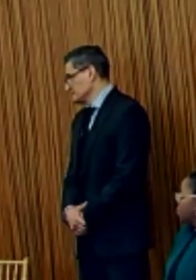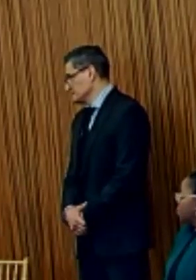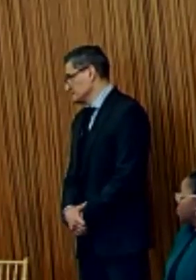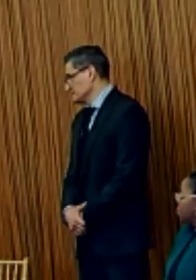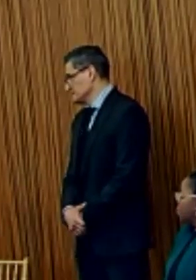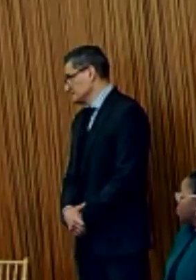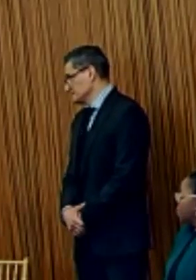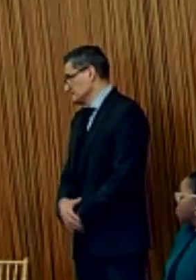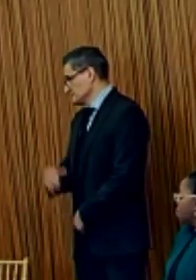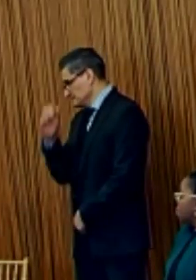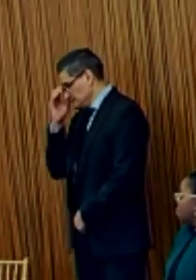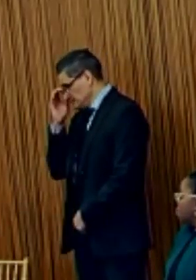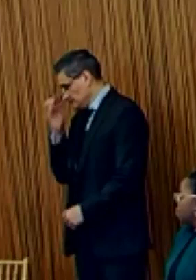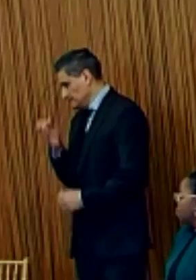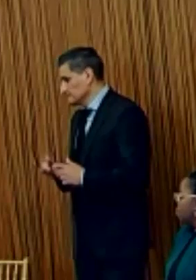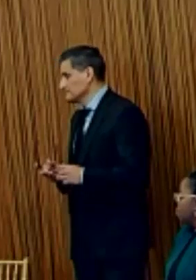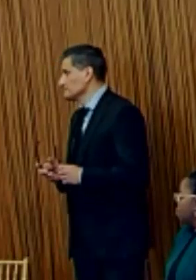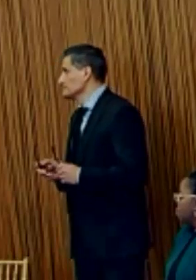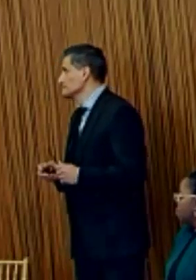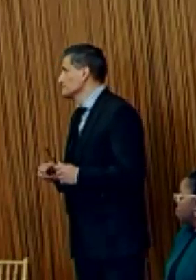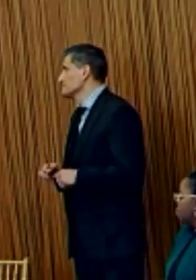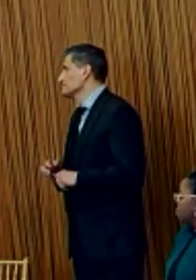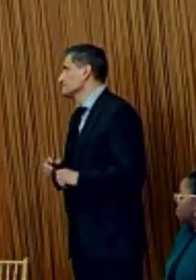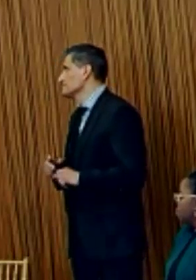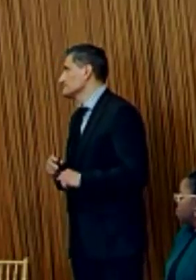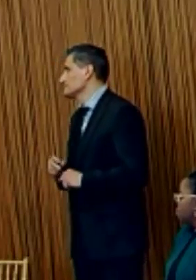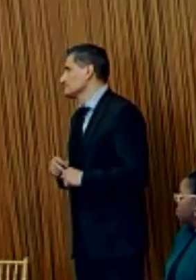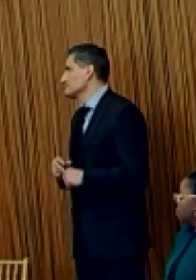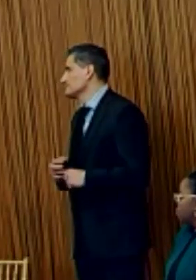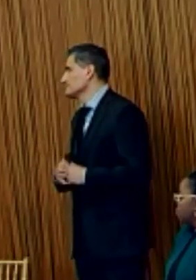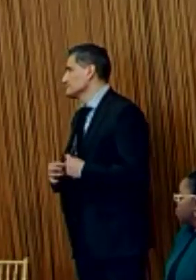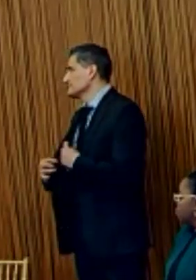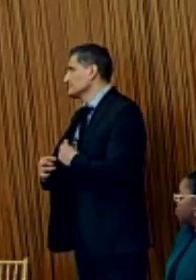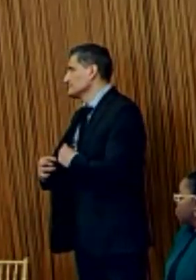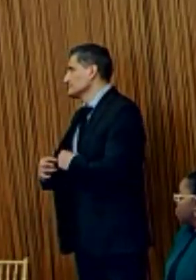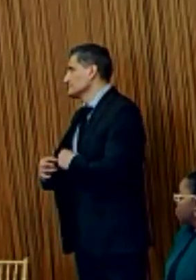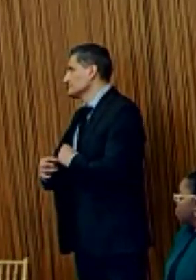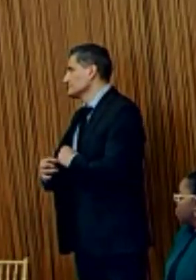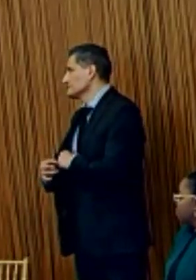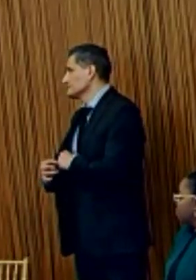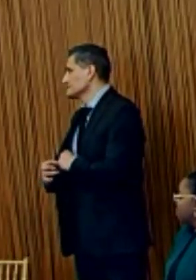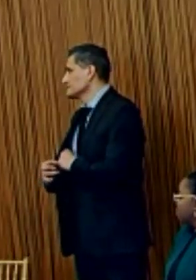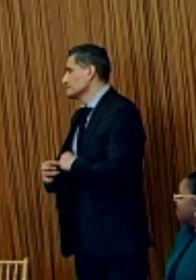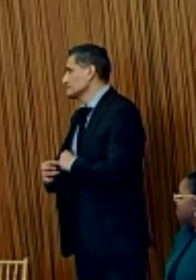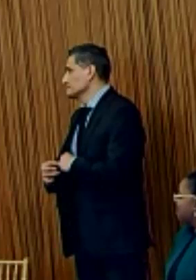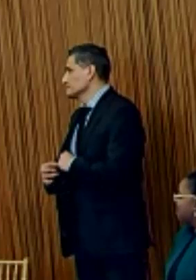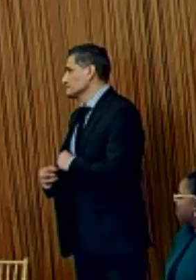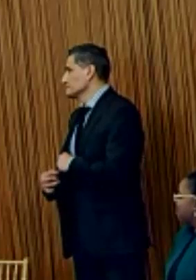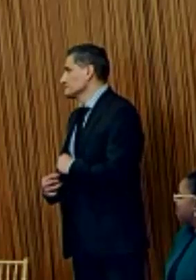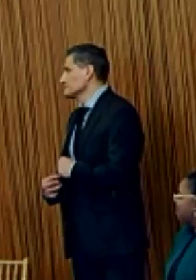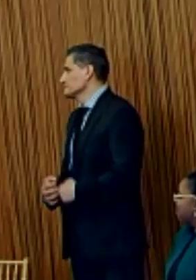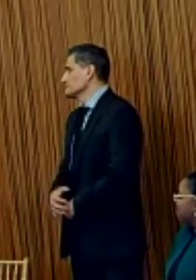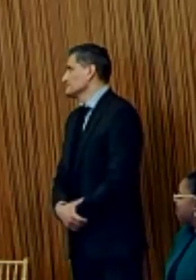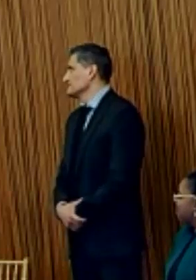agencies and if the way they deal with government agencies is efficient is trans